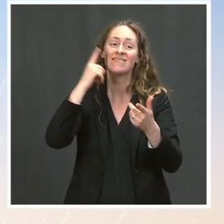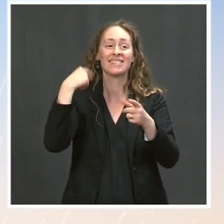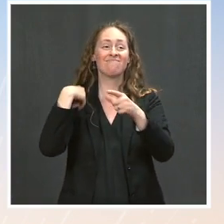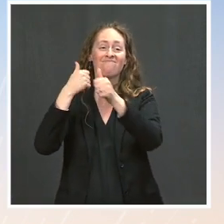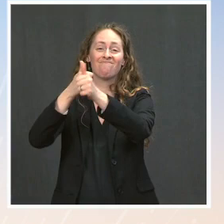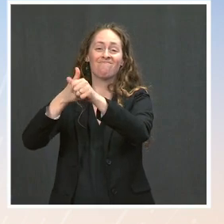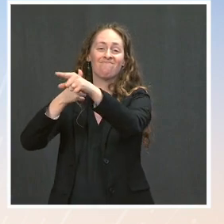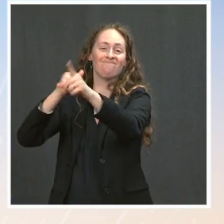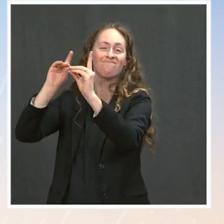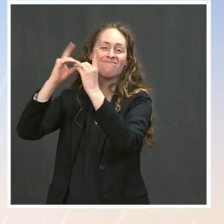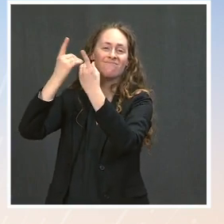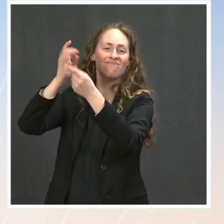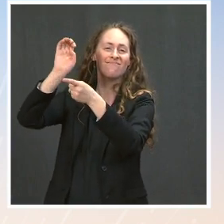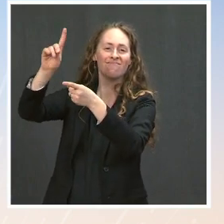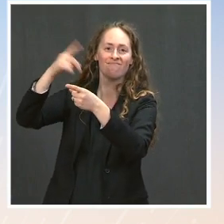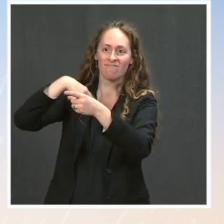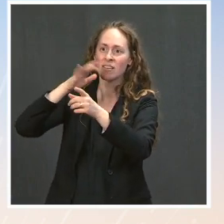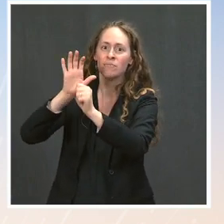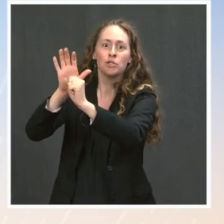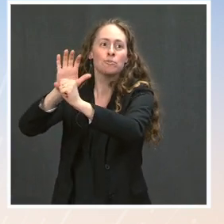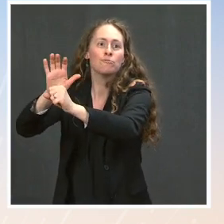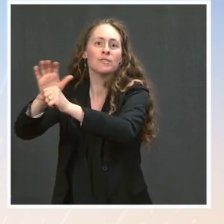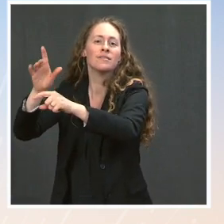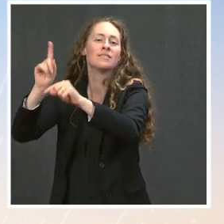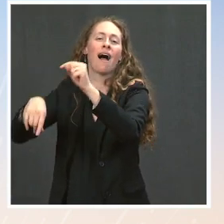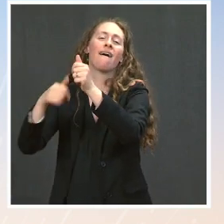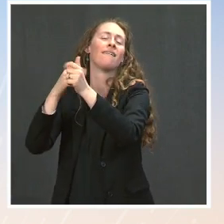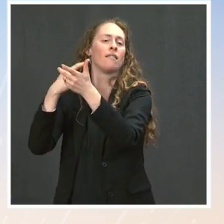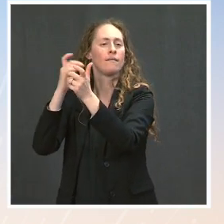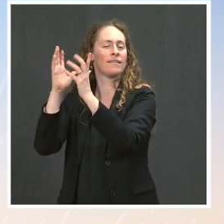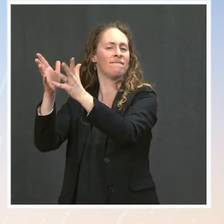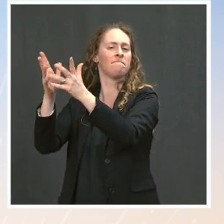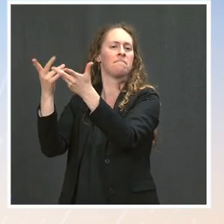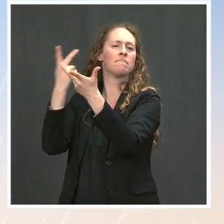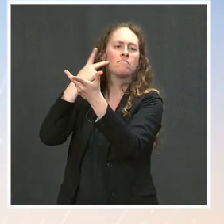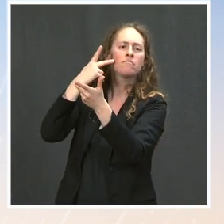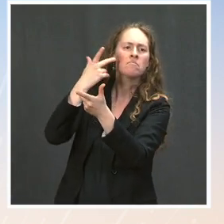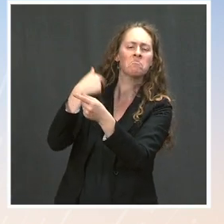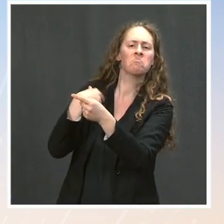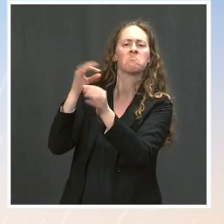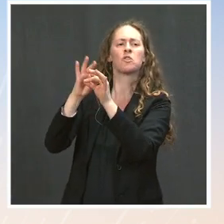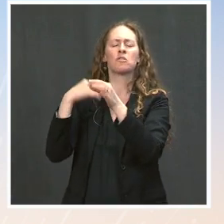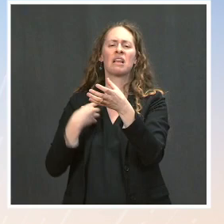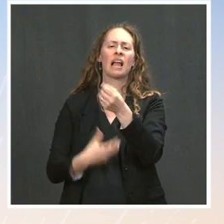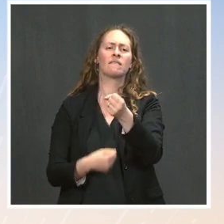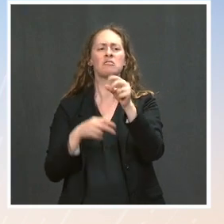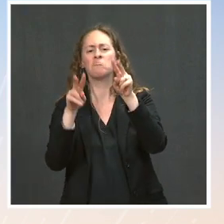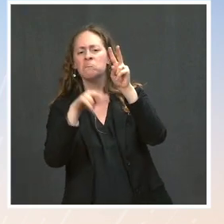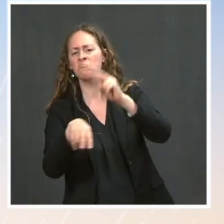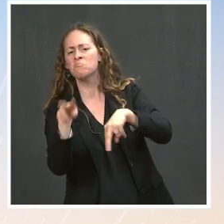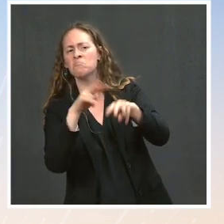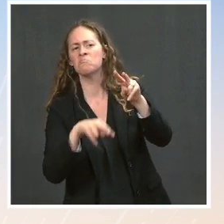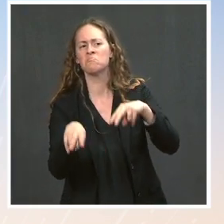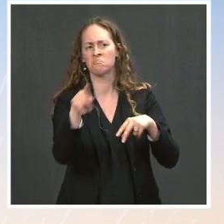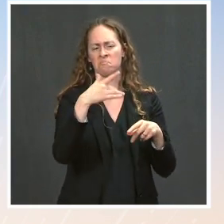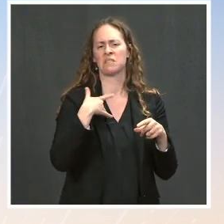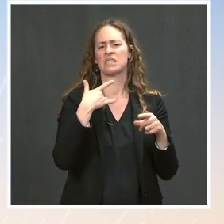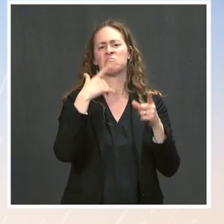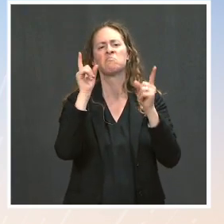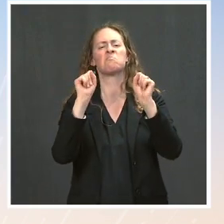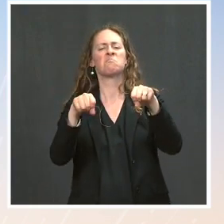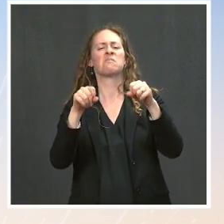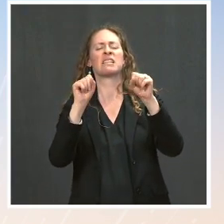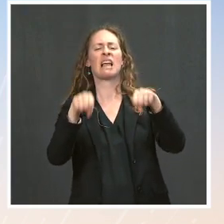release timing, but we are confident, given what we've seen happen across the country, that we are going to meet that goal. Go ahead,